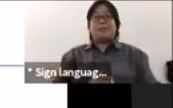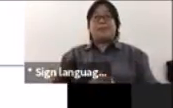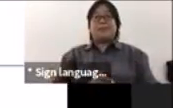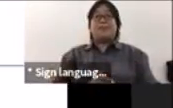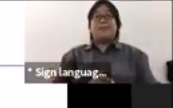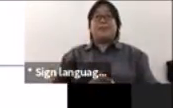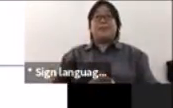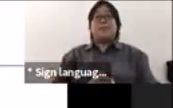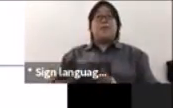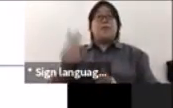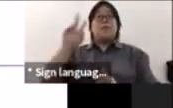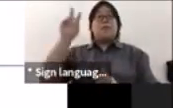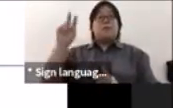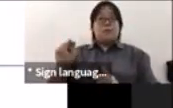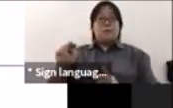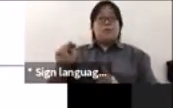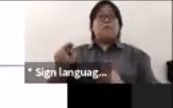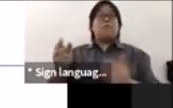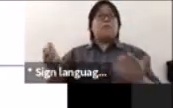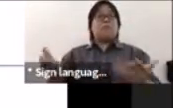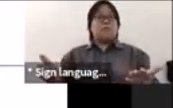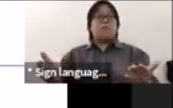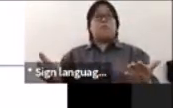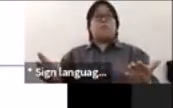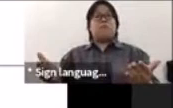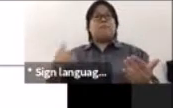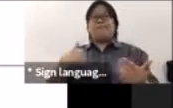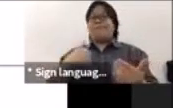In Vietnam, we not have